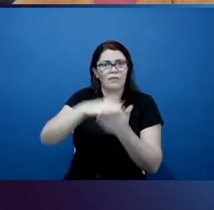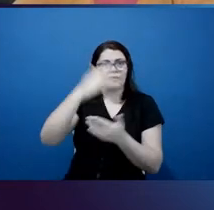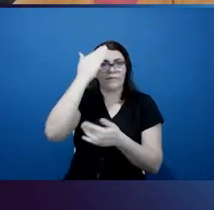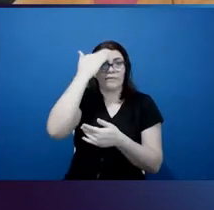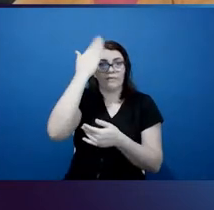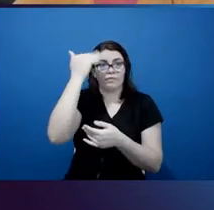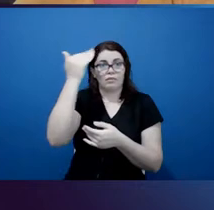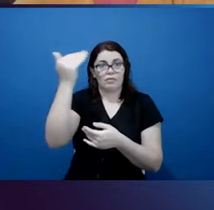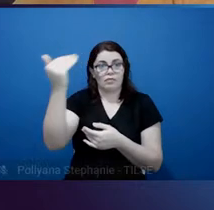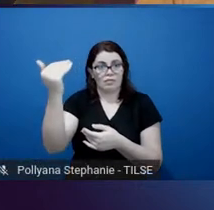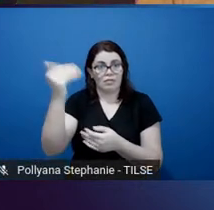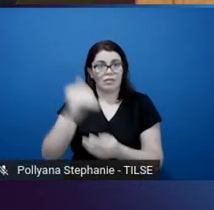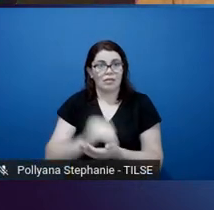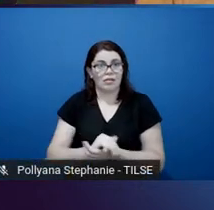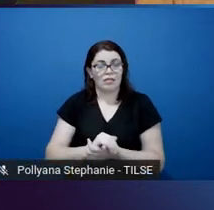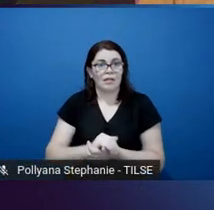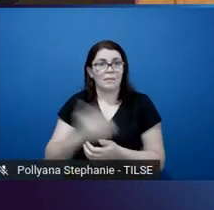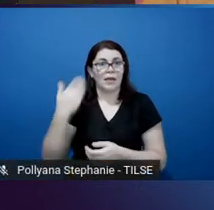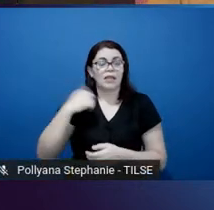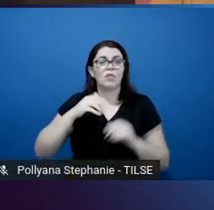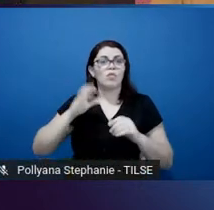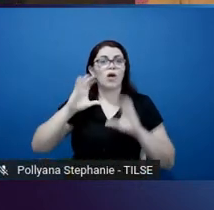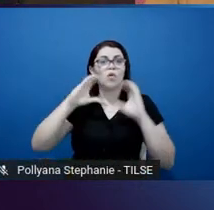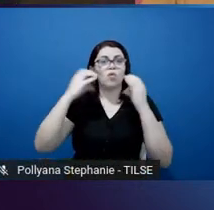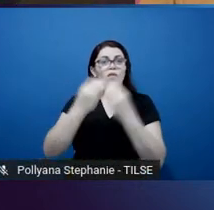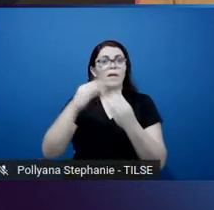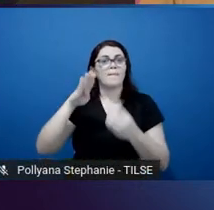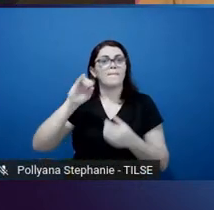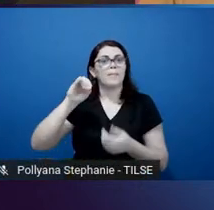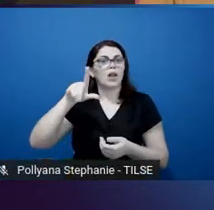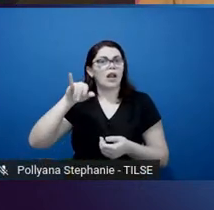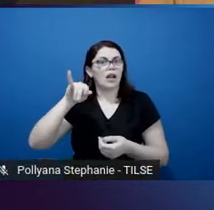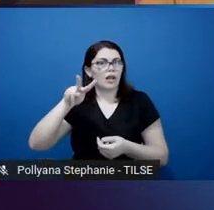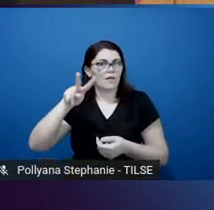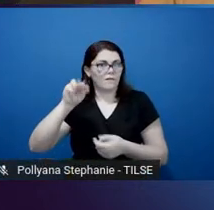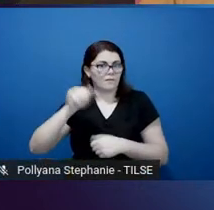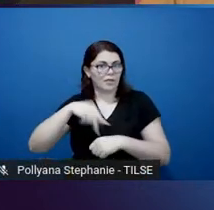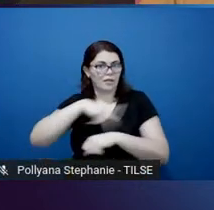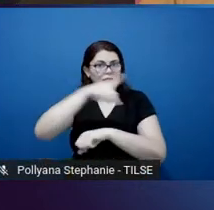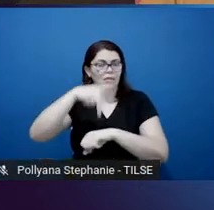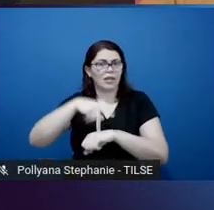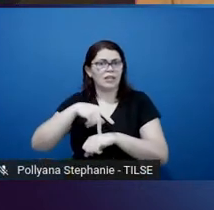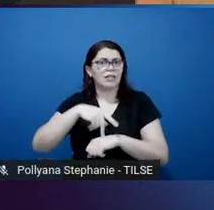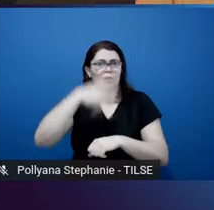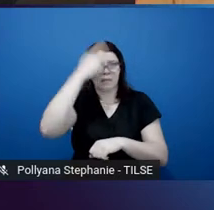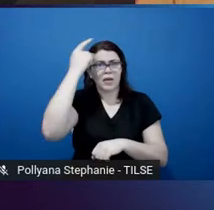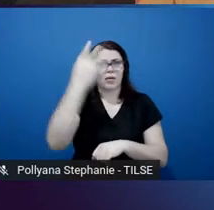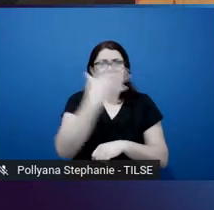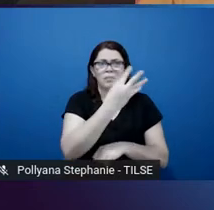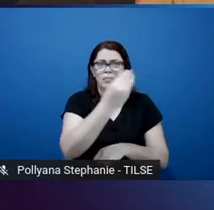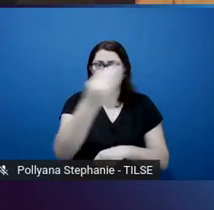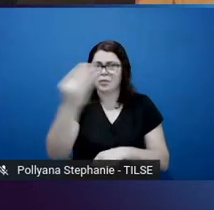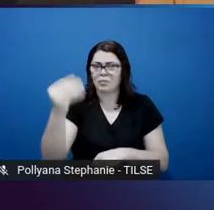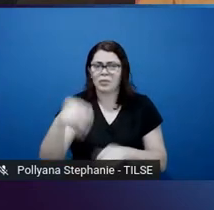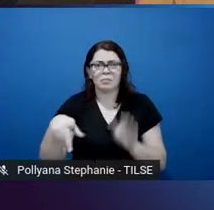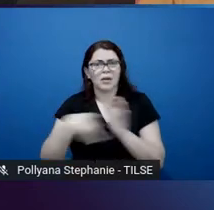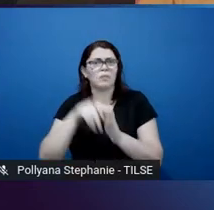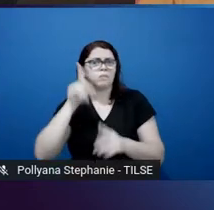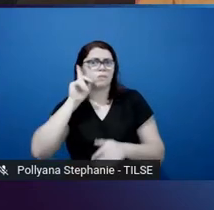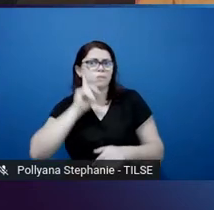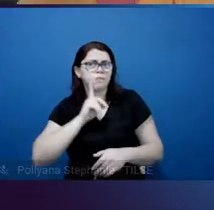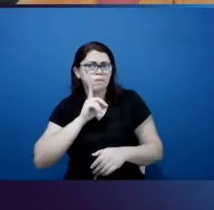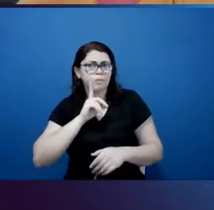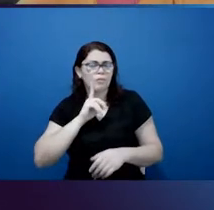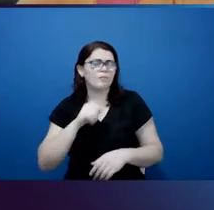I was at a conference in Bolivia, and there were several of us from here, from the US. This